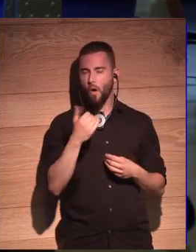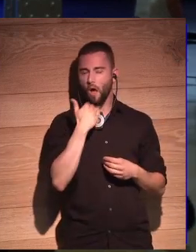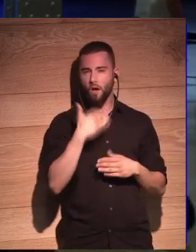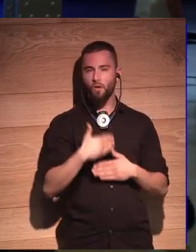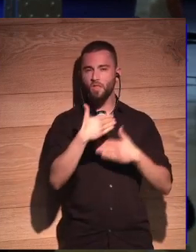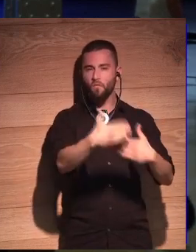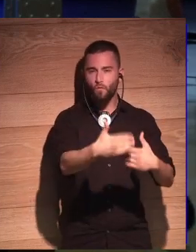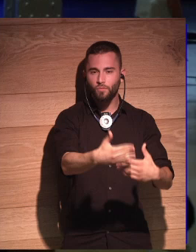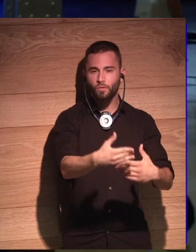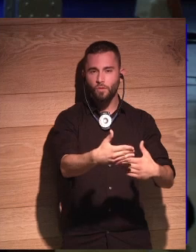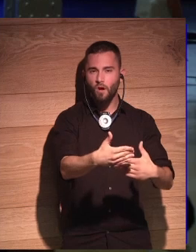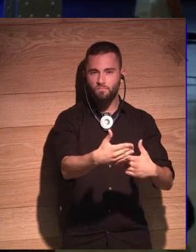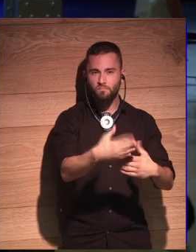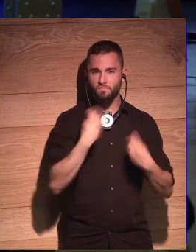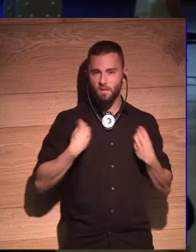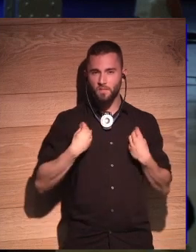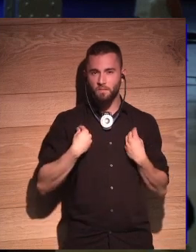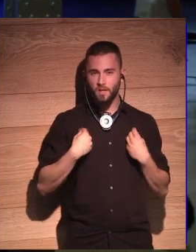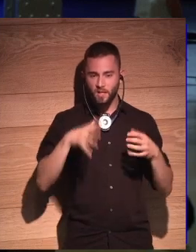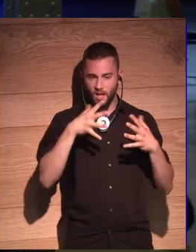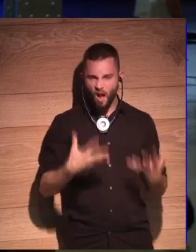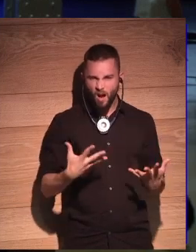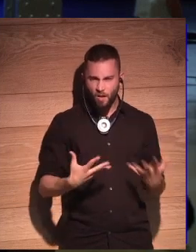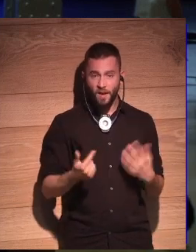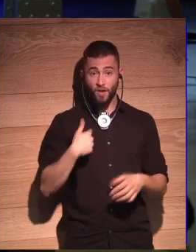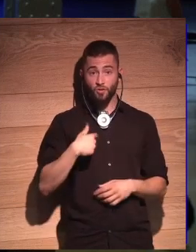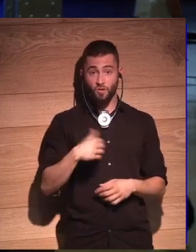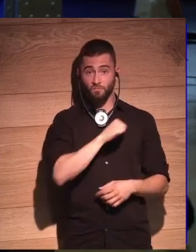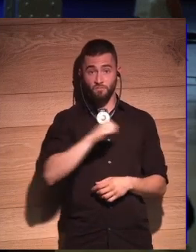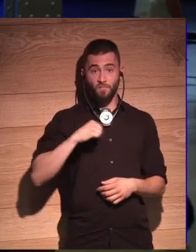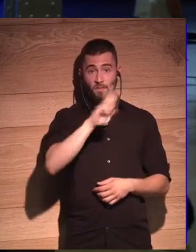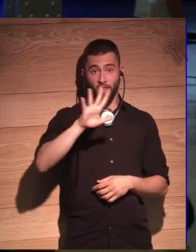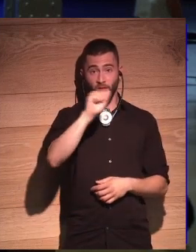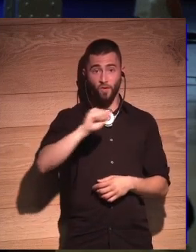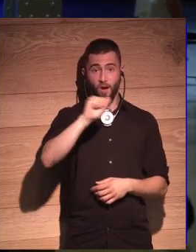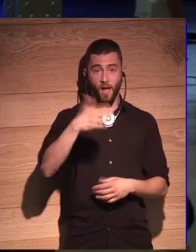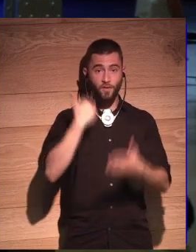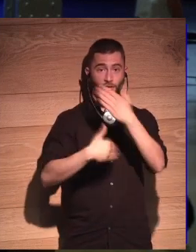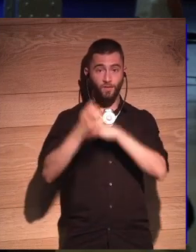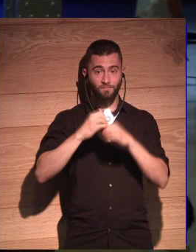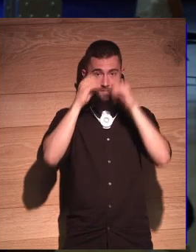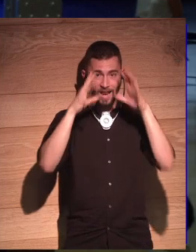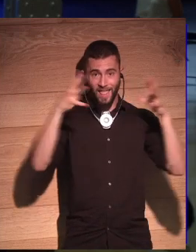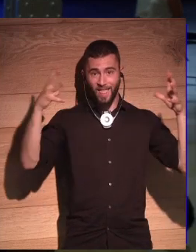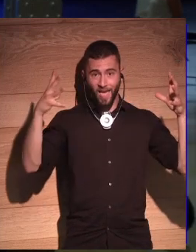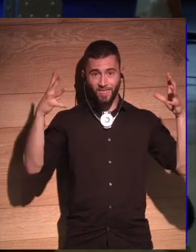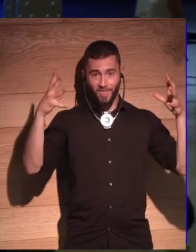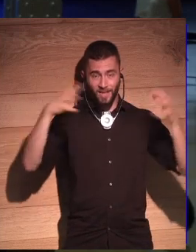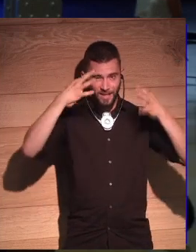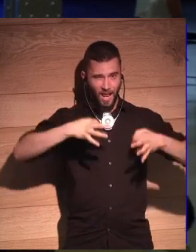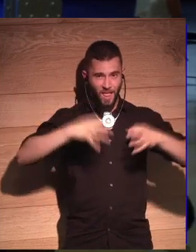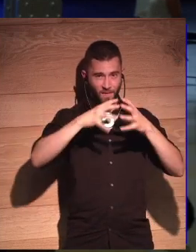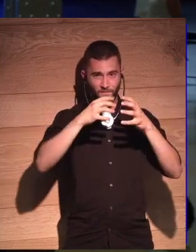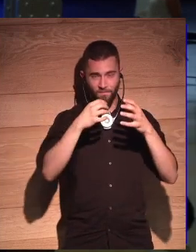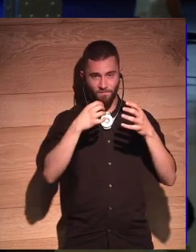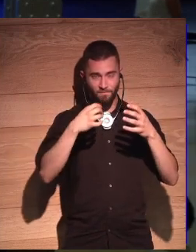you're a few years ahead of the present. And personally, I got to know virtual reality